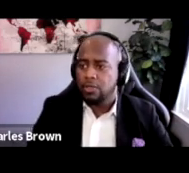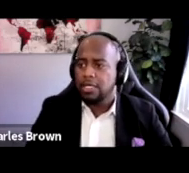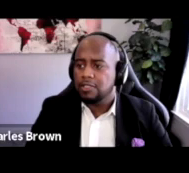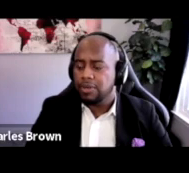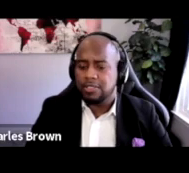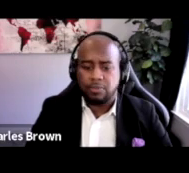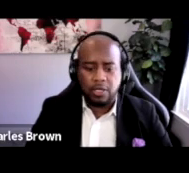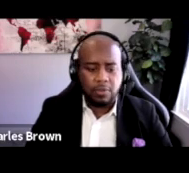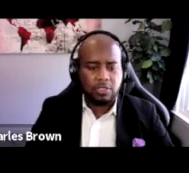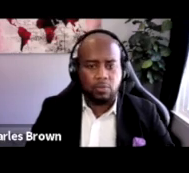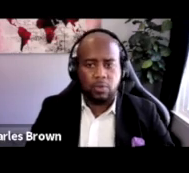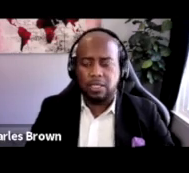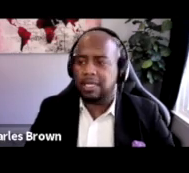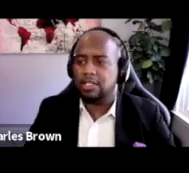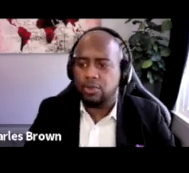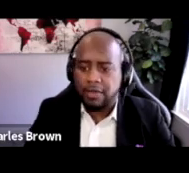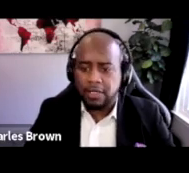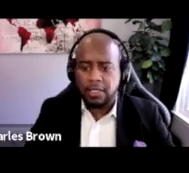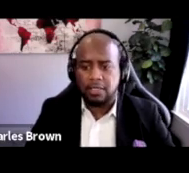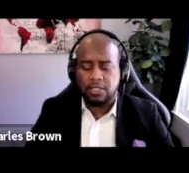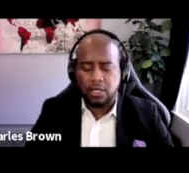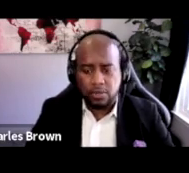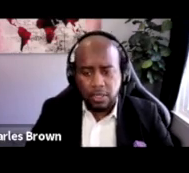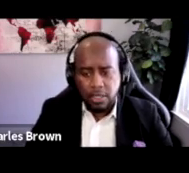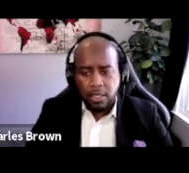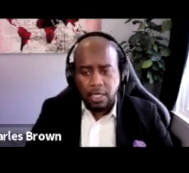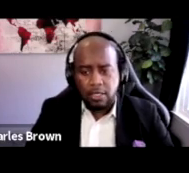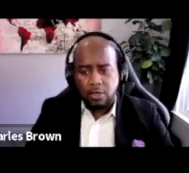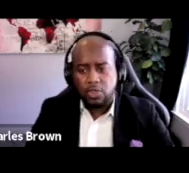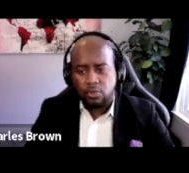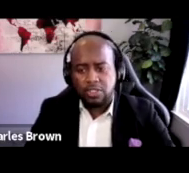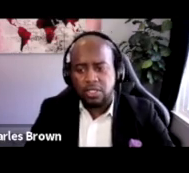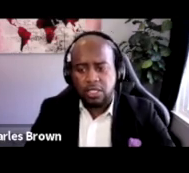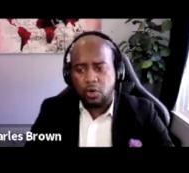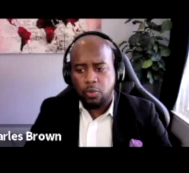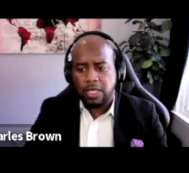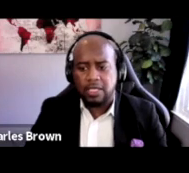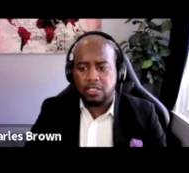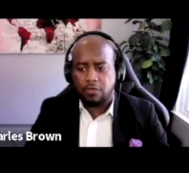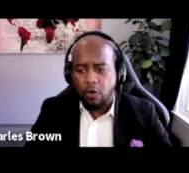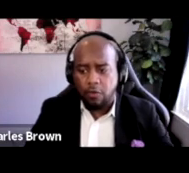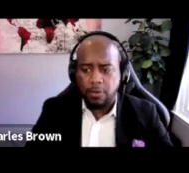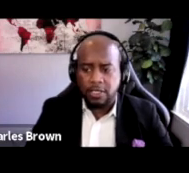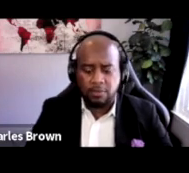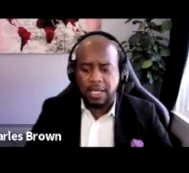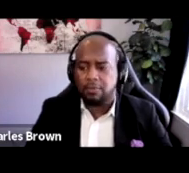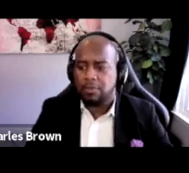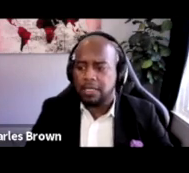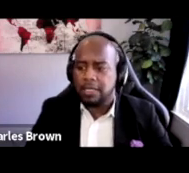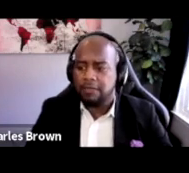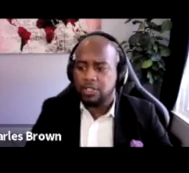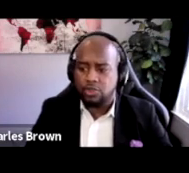also is present pretty much when we look at driving in this country. And the most recent and notable cases of over-policing